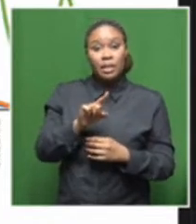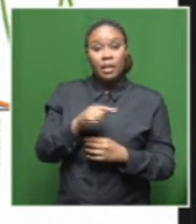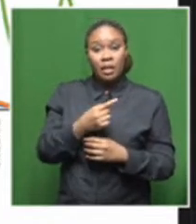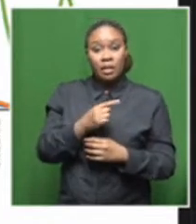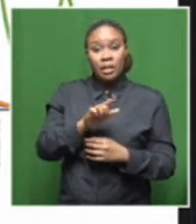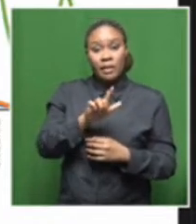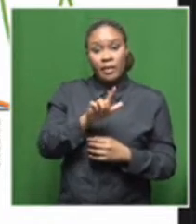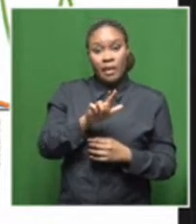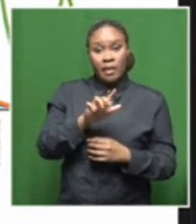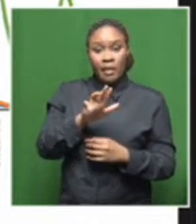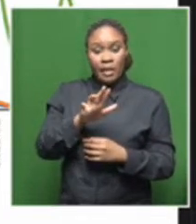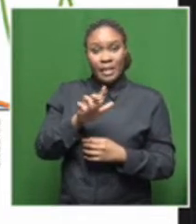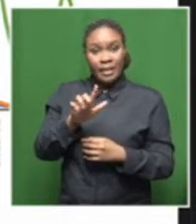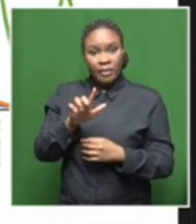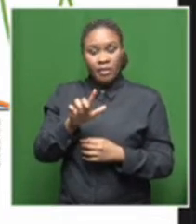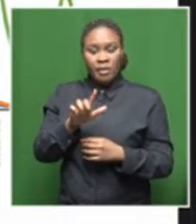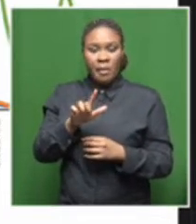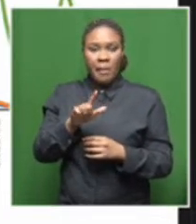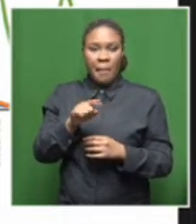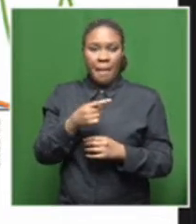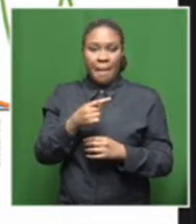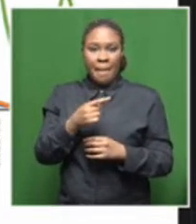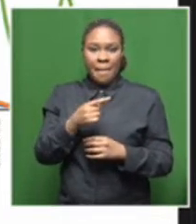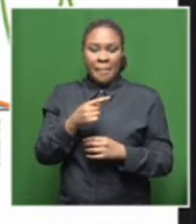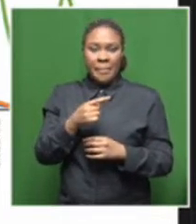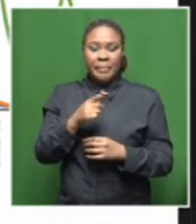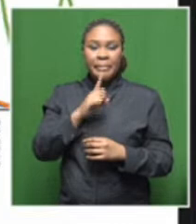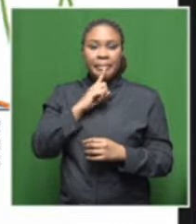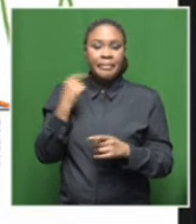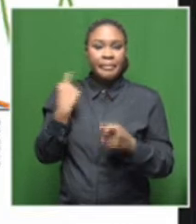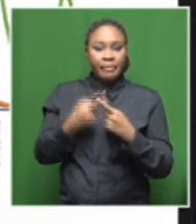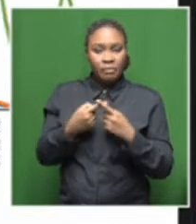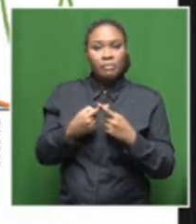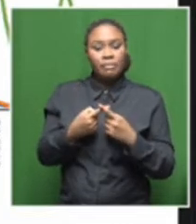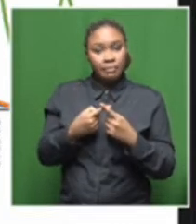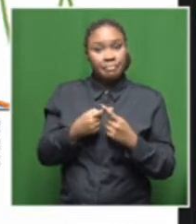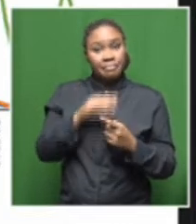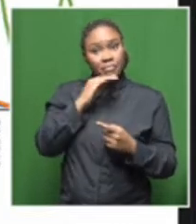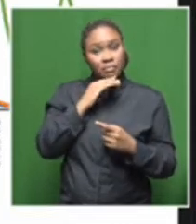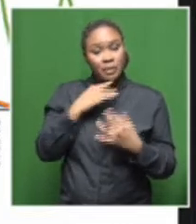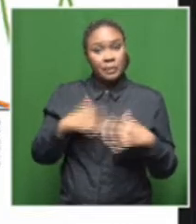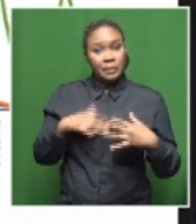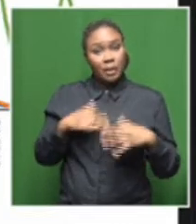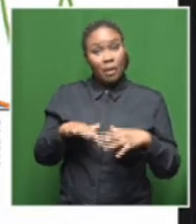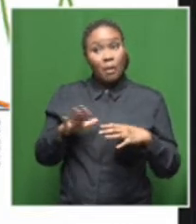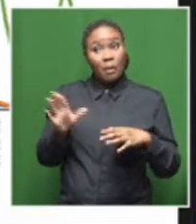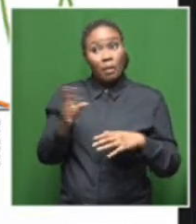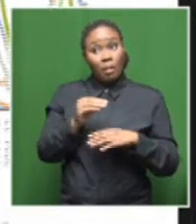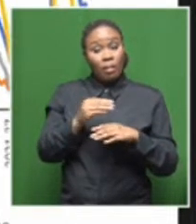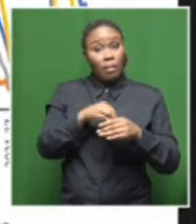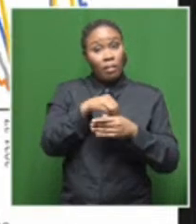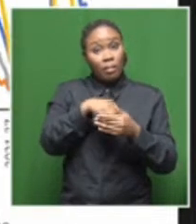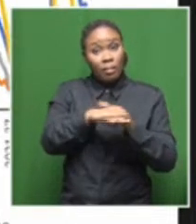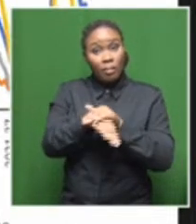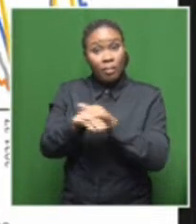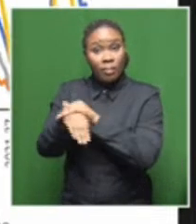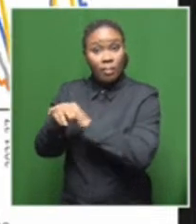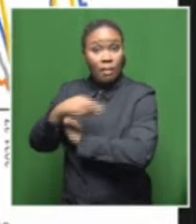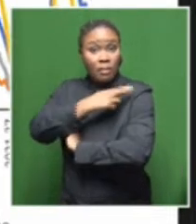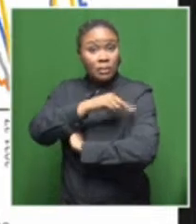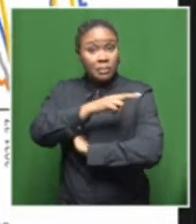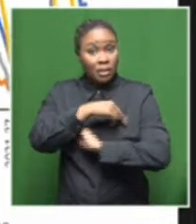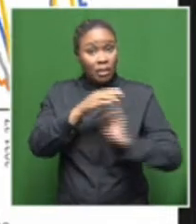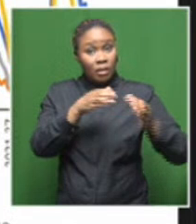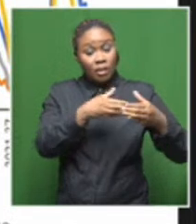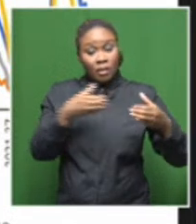31,797 admissions in children throughout the pandemic, which represents 6.3% of all admissions that have occurred. So that was a number